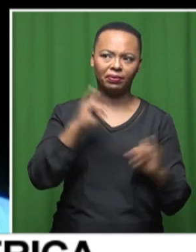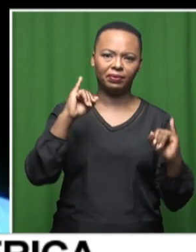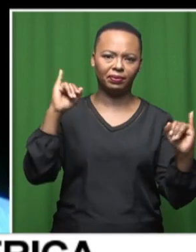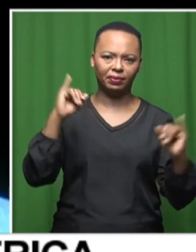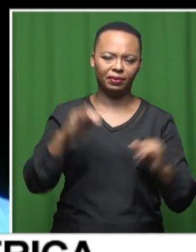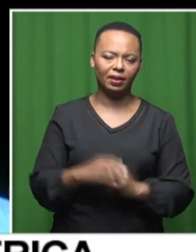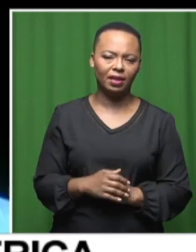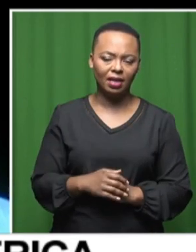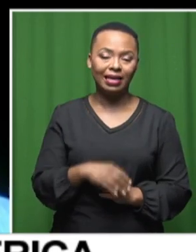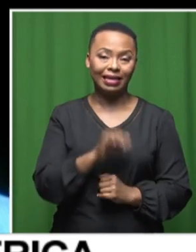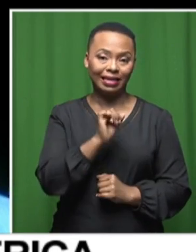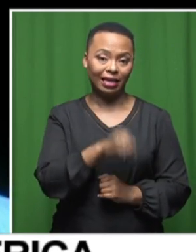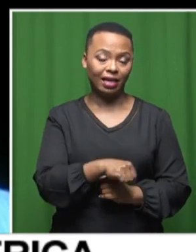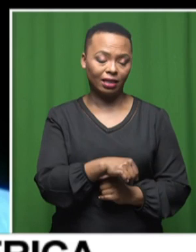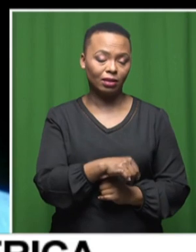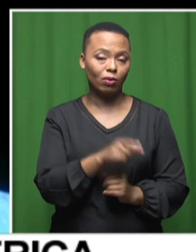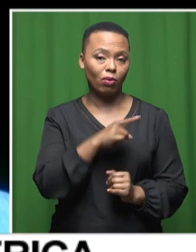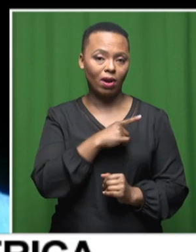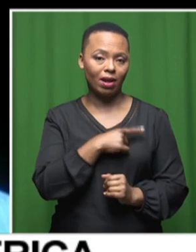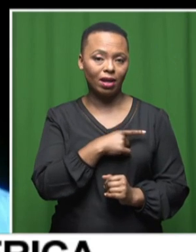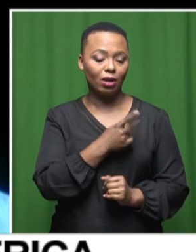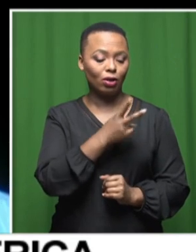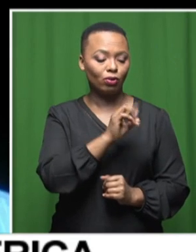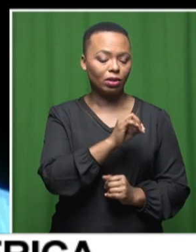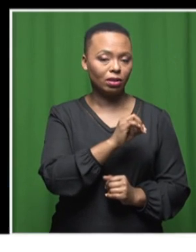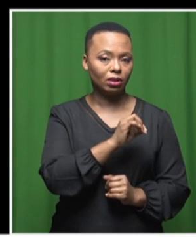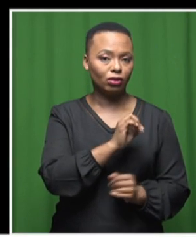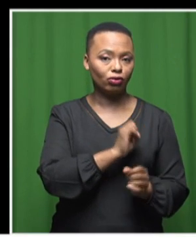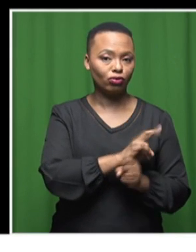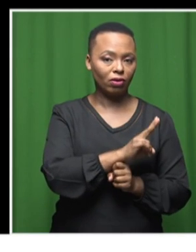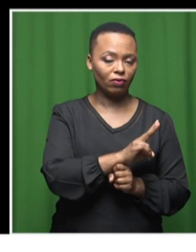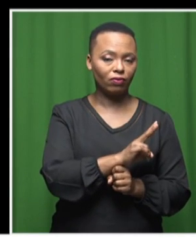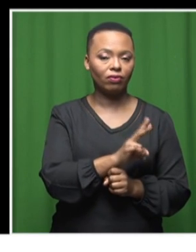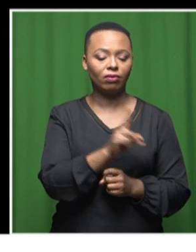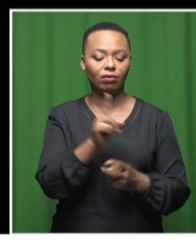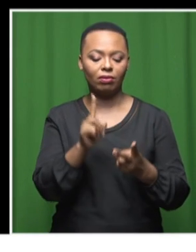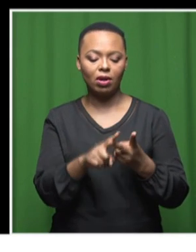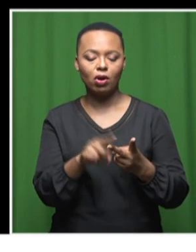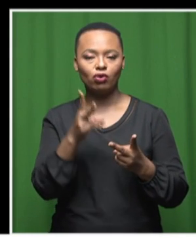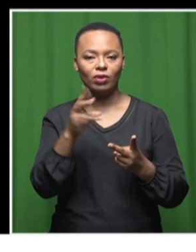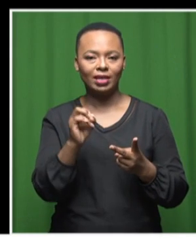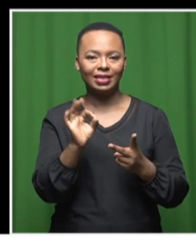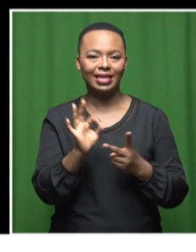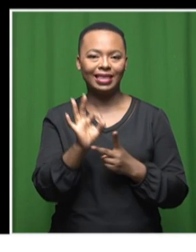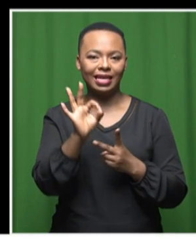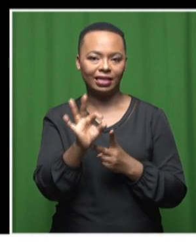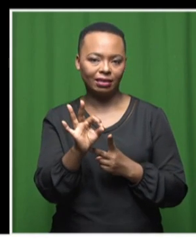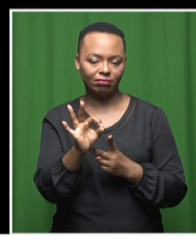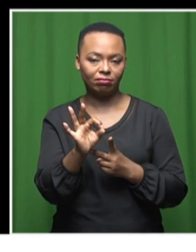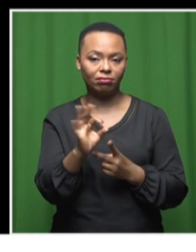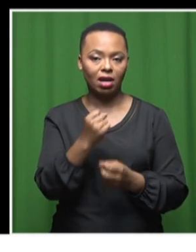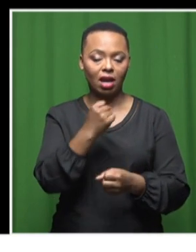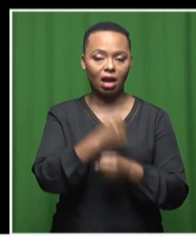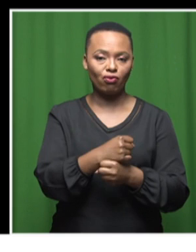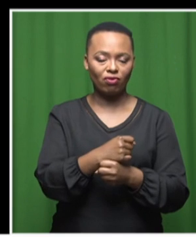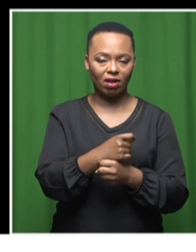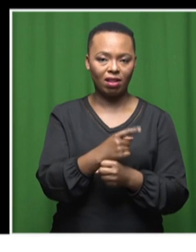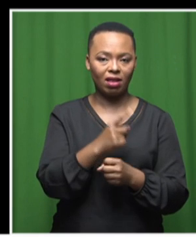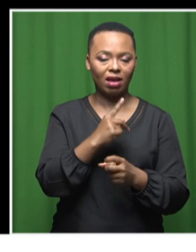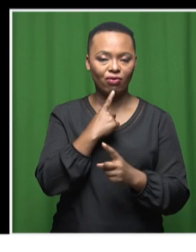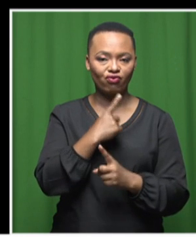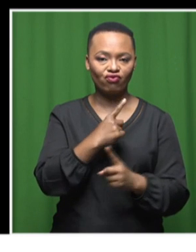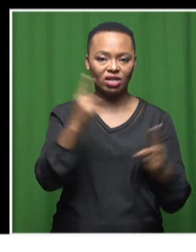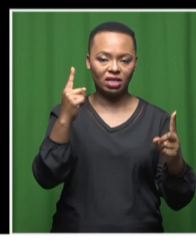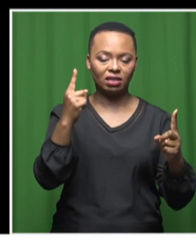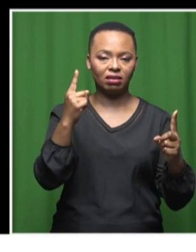from 2012, 2013, right through the annual releases, first the annual releases